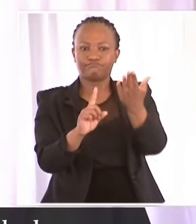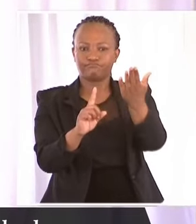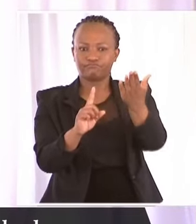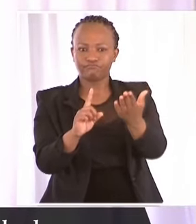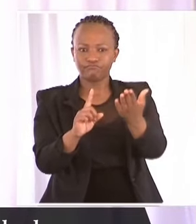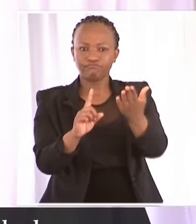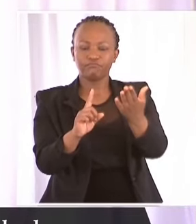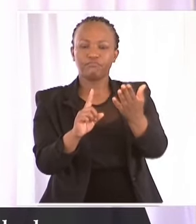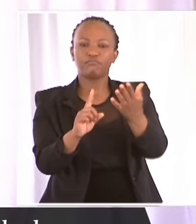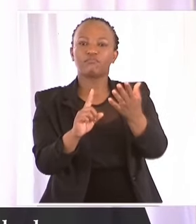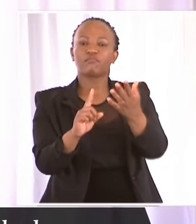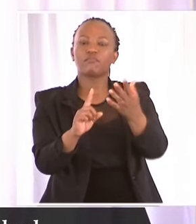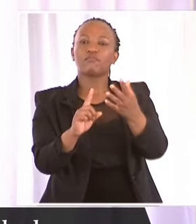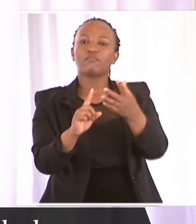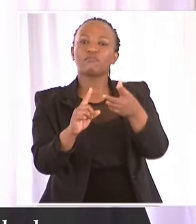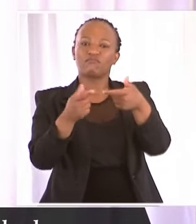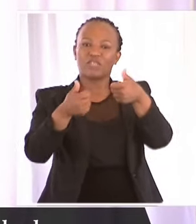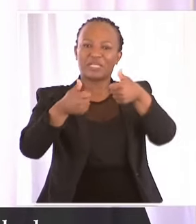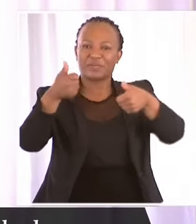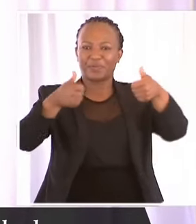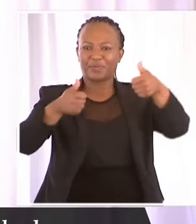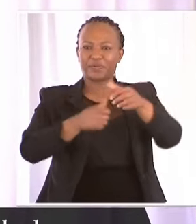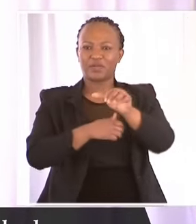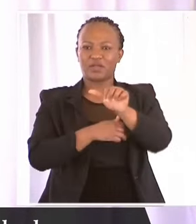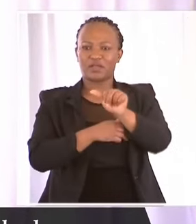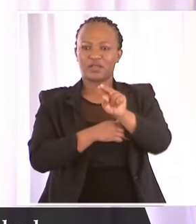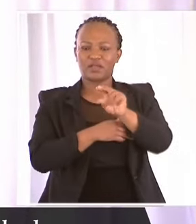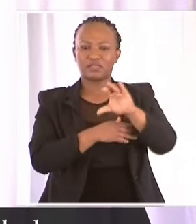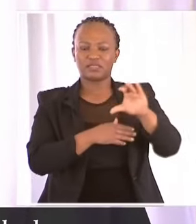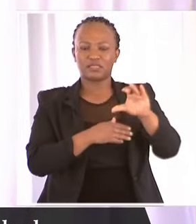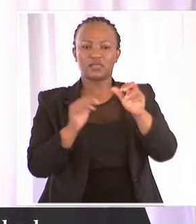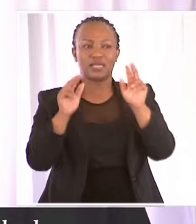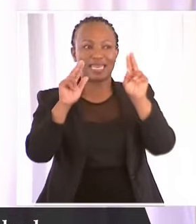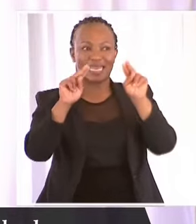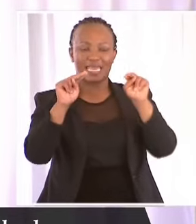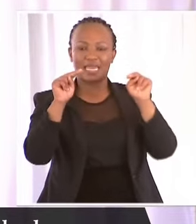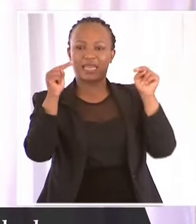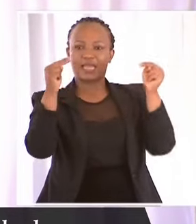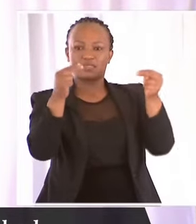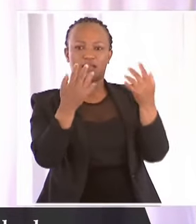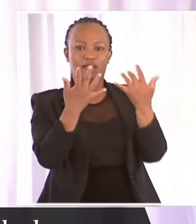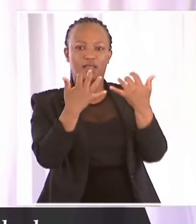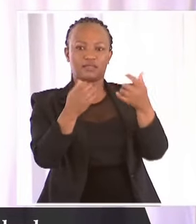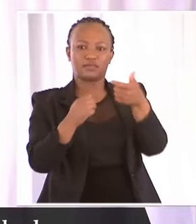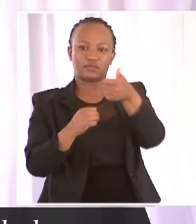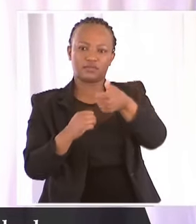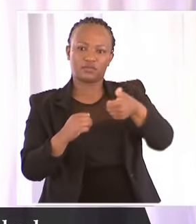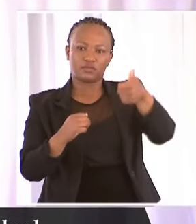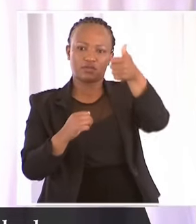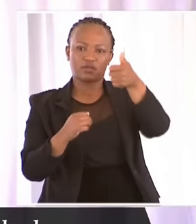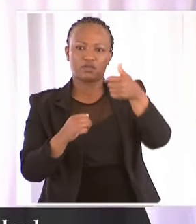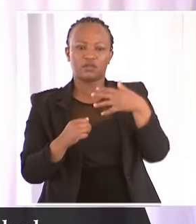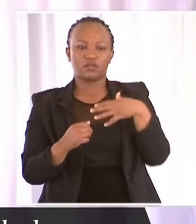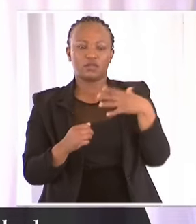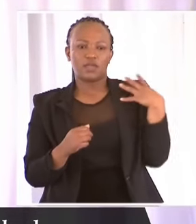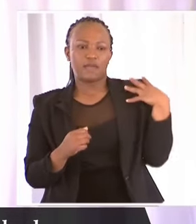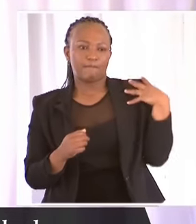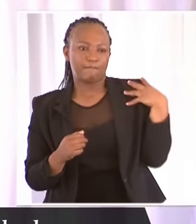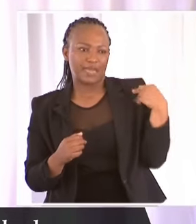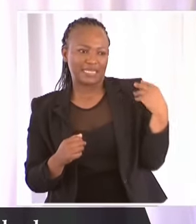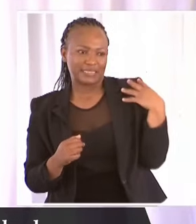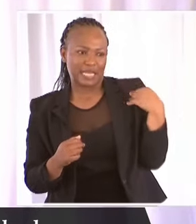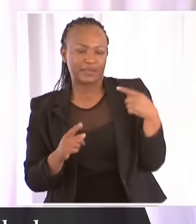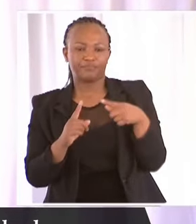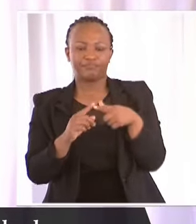the Chief Whip of the ANC in the National Assembly, ministers and deputy